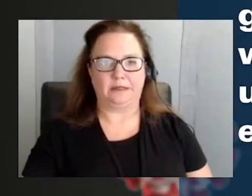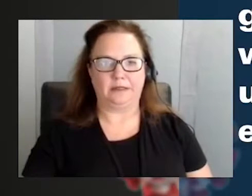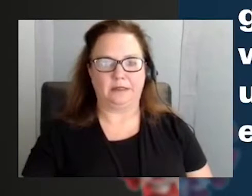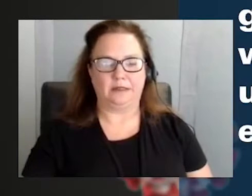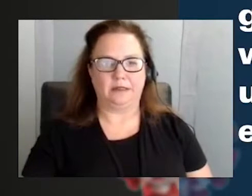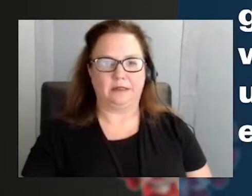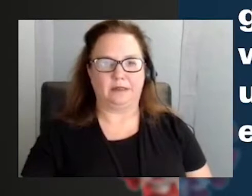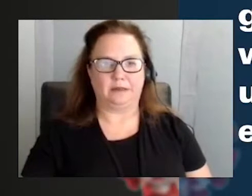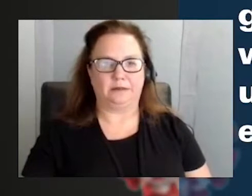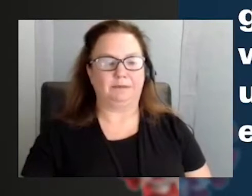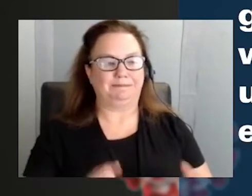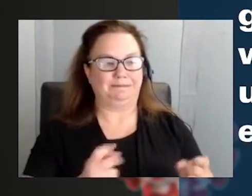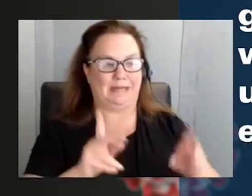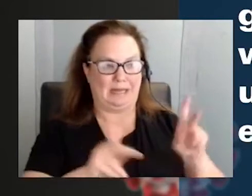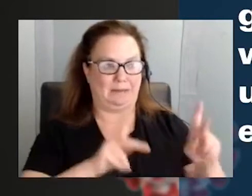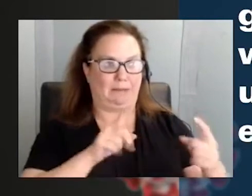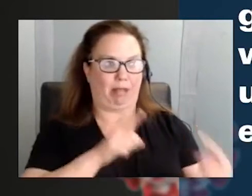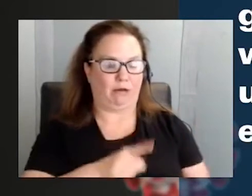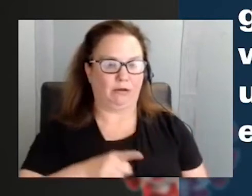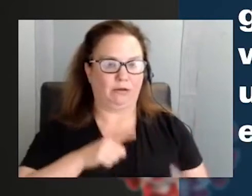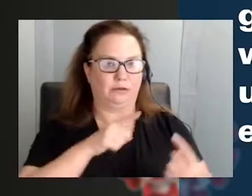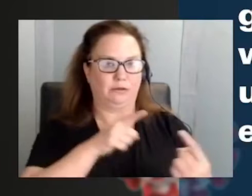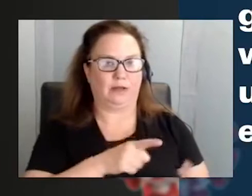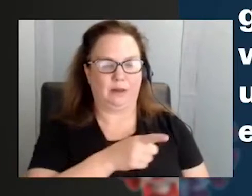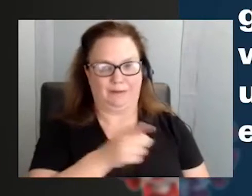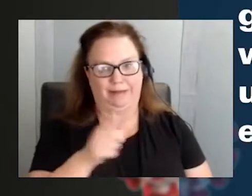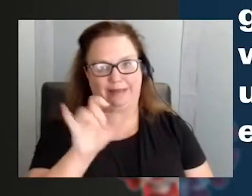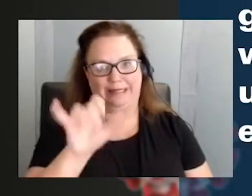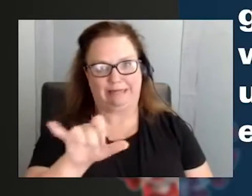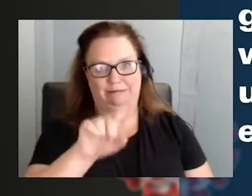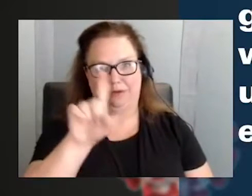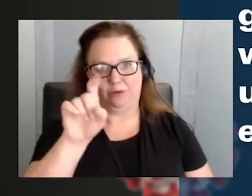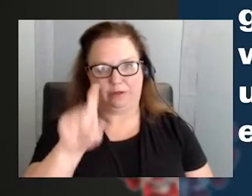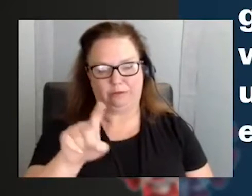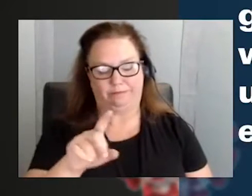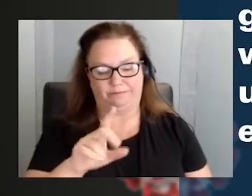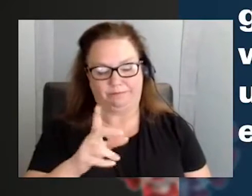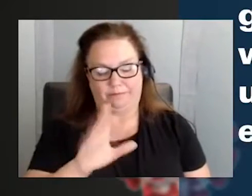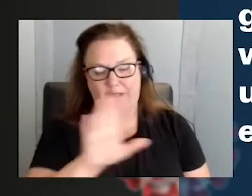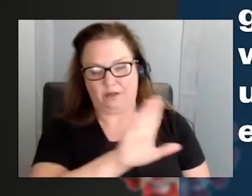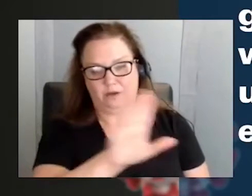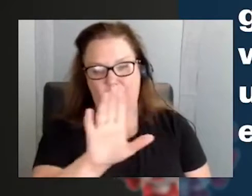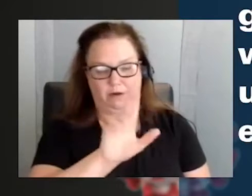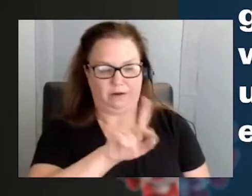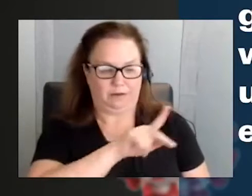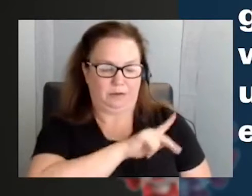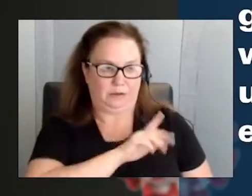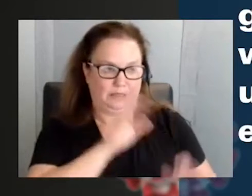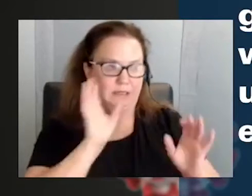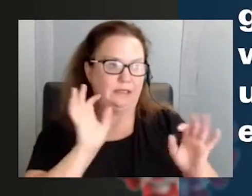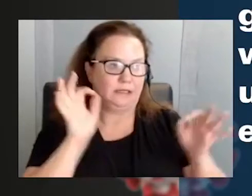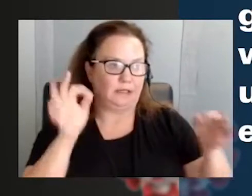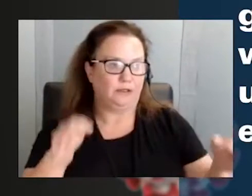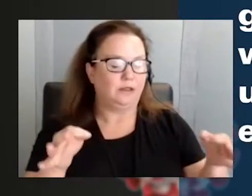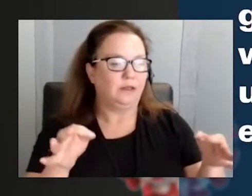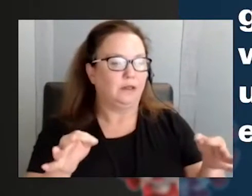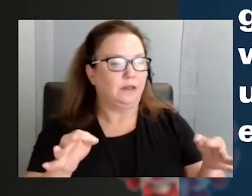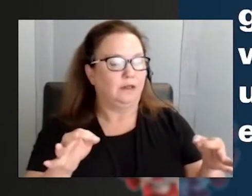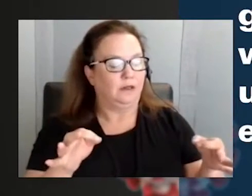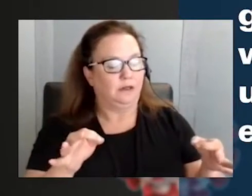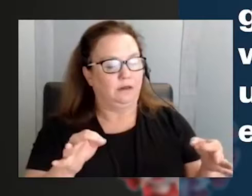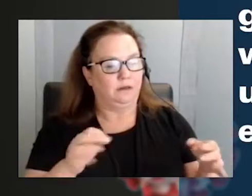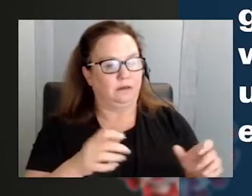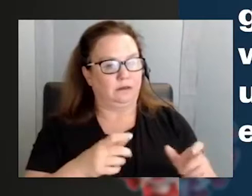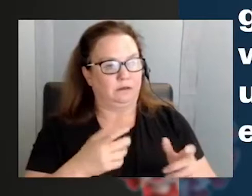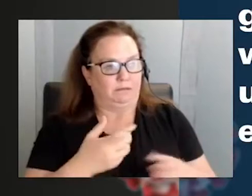folks are going to struggle with, Yep. and I think there's going to be a personal decision that you're going to have to make, and make it based off of what makes you